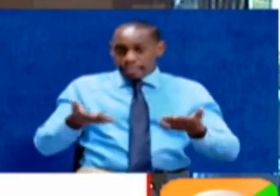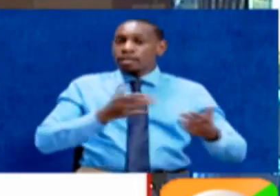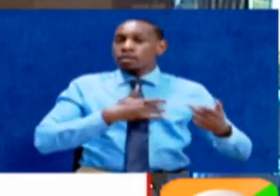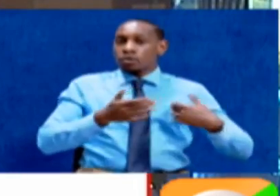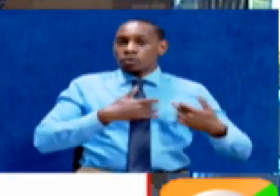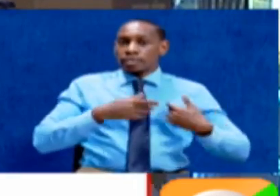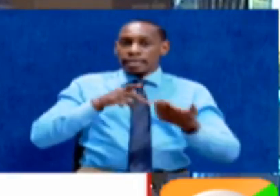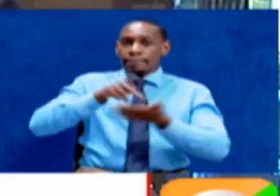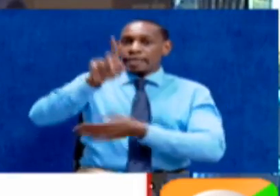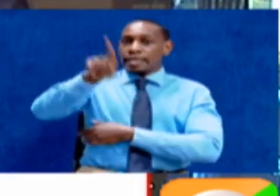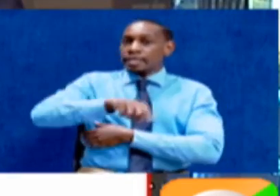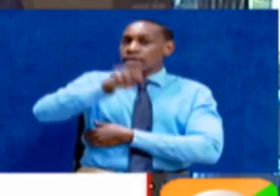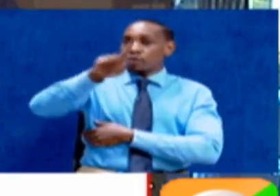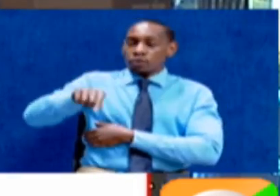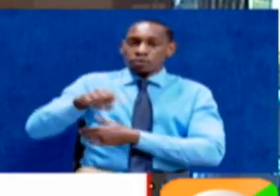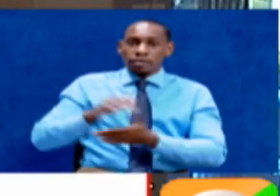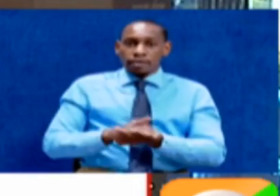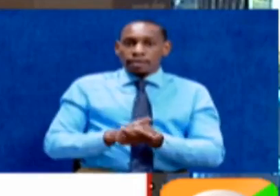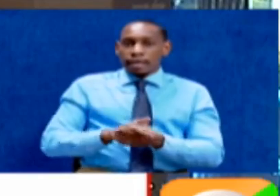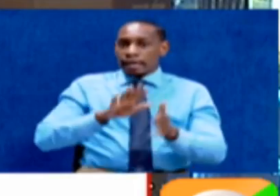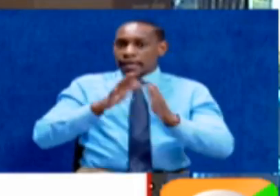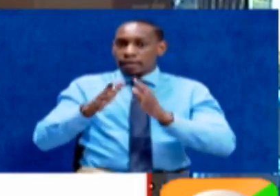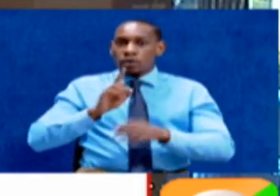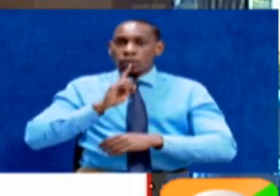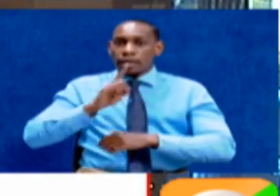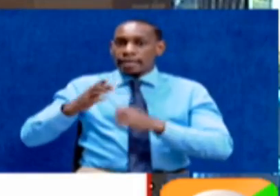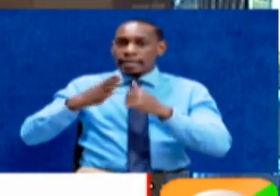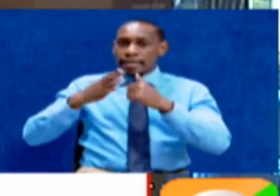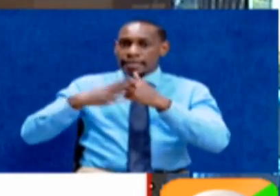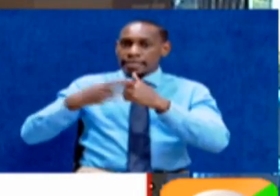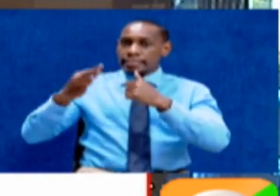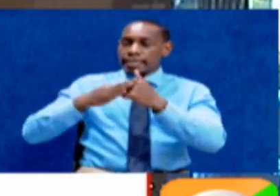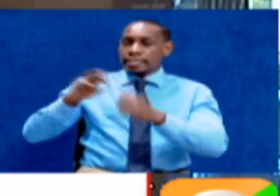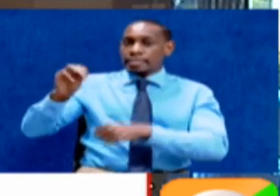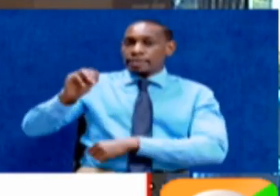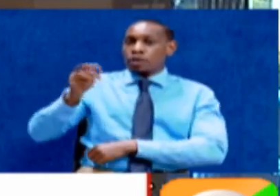over the irregular payment of some 198 million Kenya shillings. And